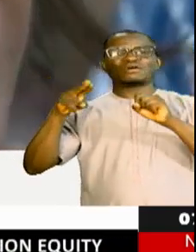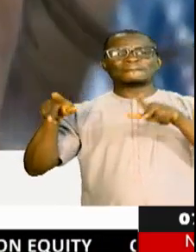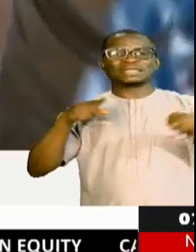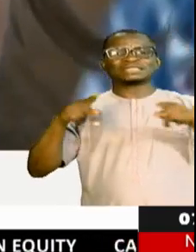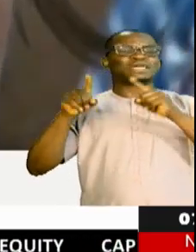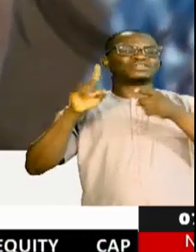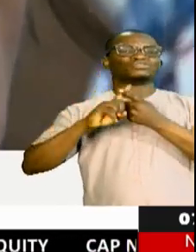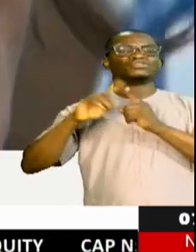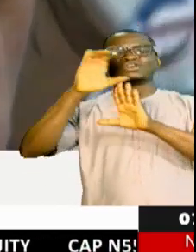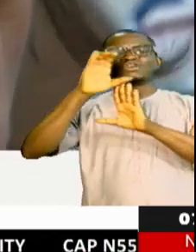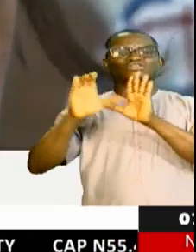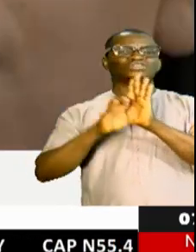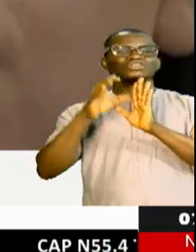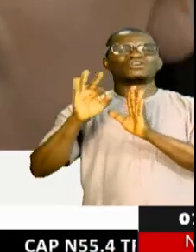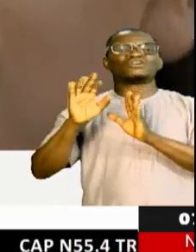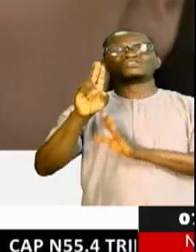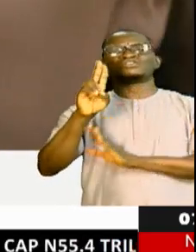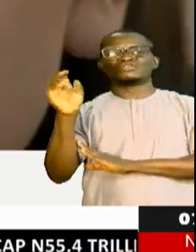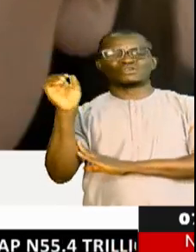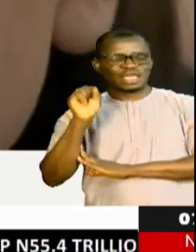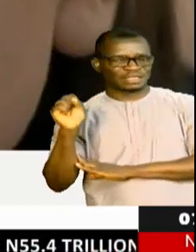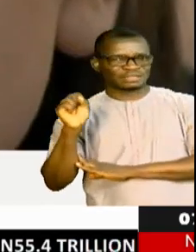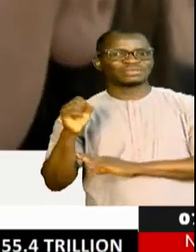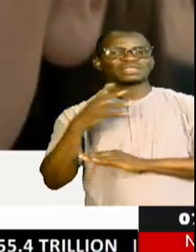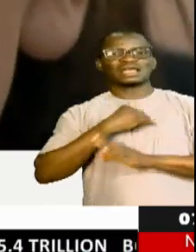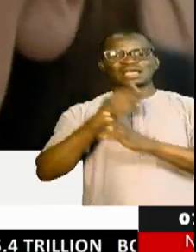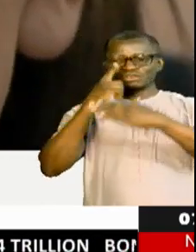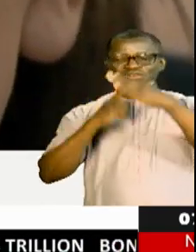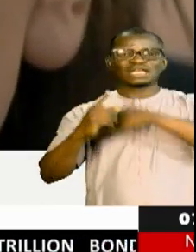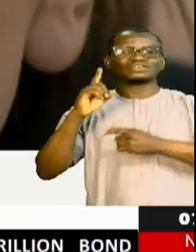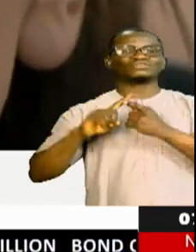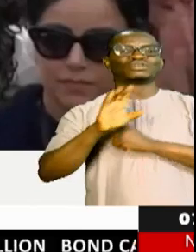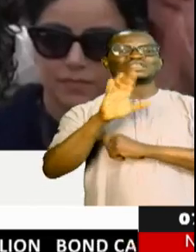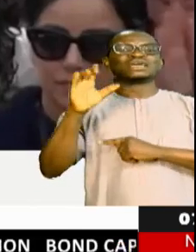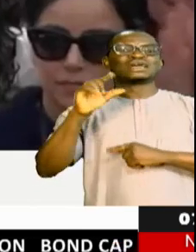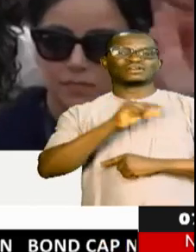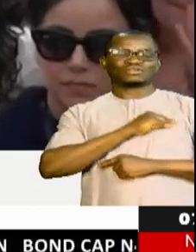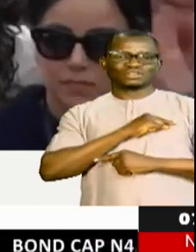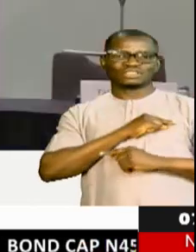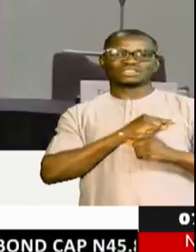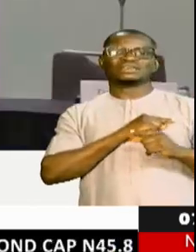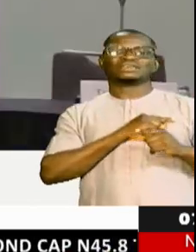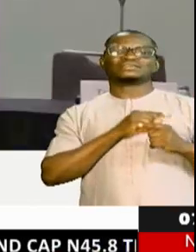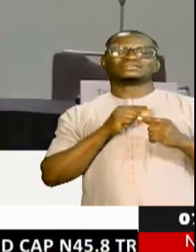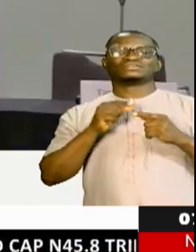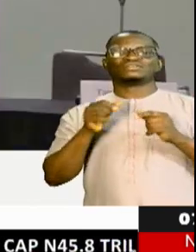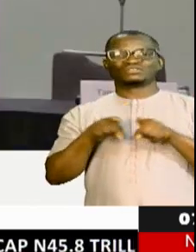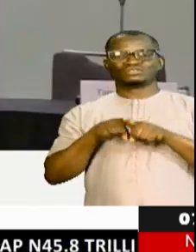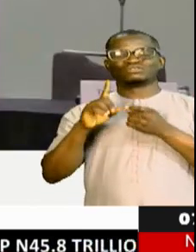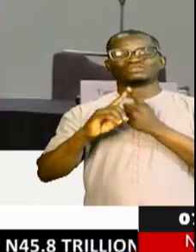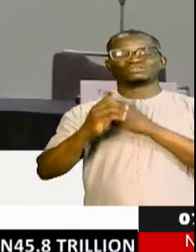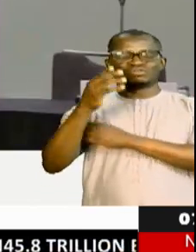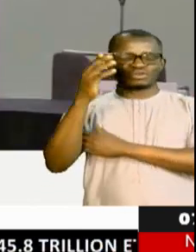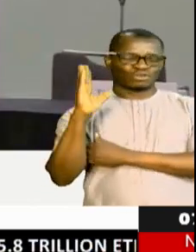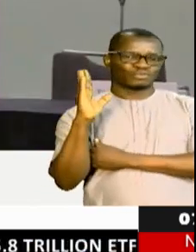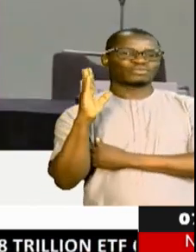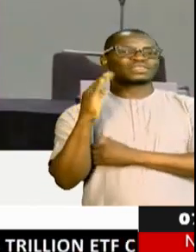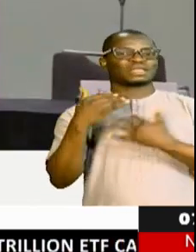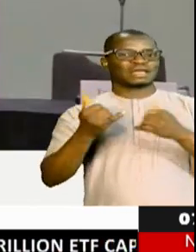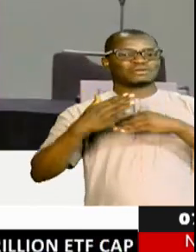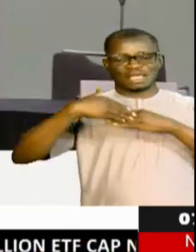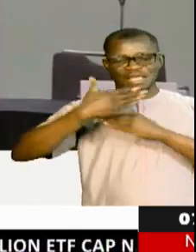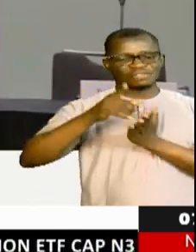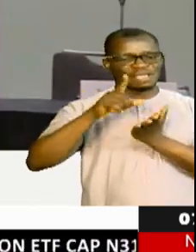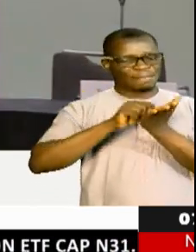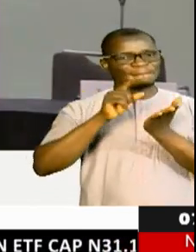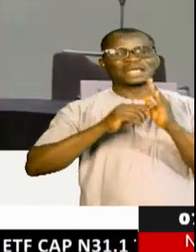Constitution of the United States, and loyalty to their conscience and to God. Meanwhile, at a press